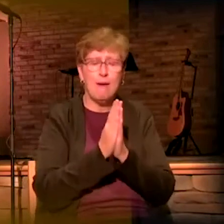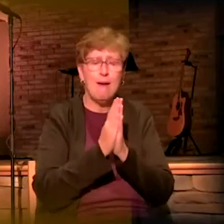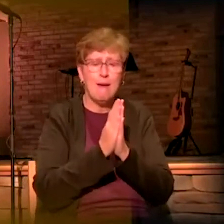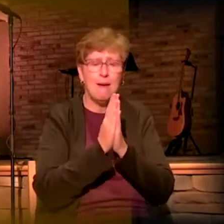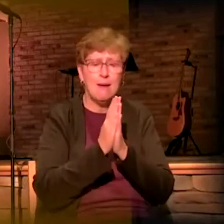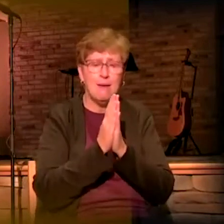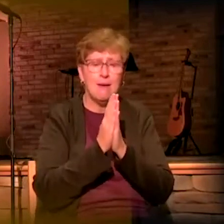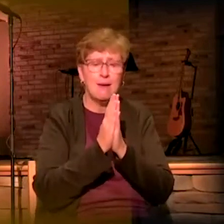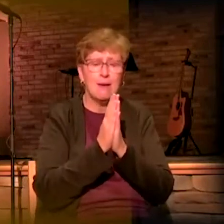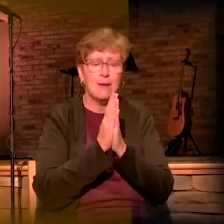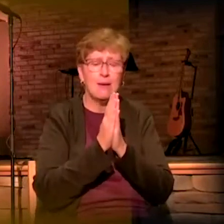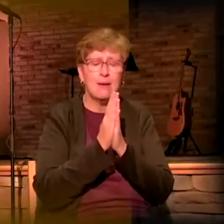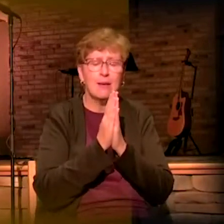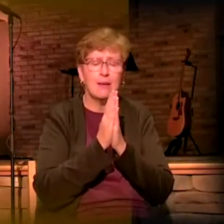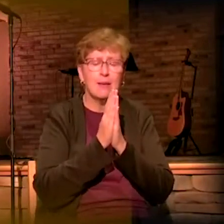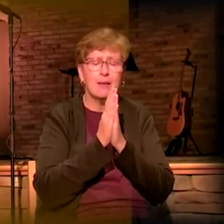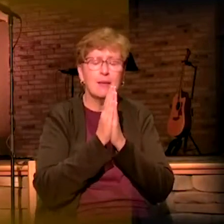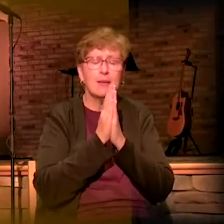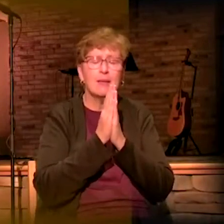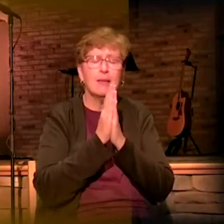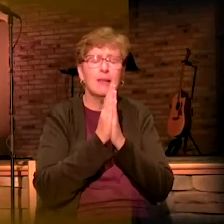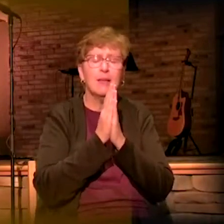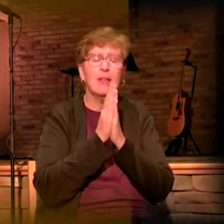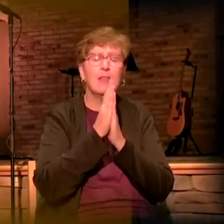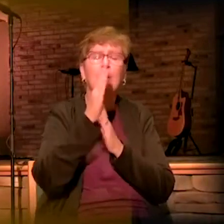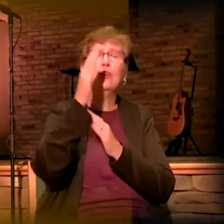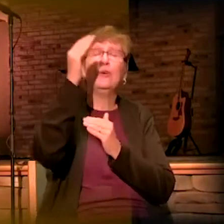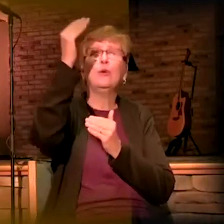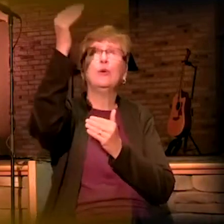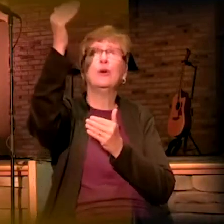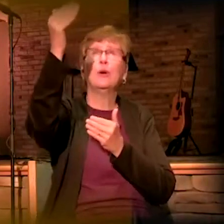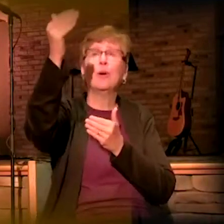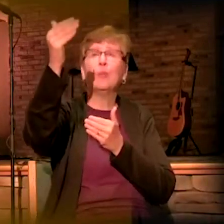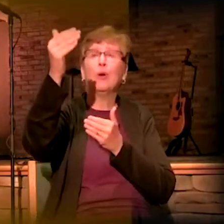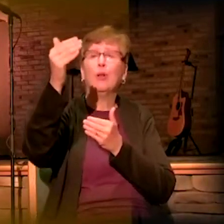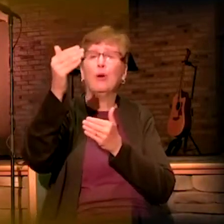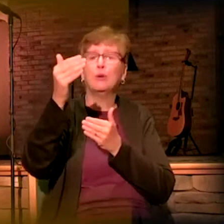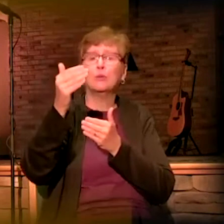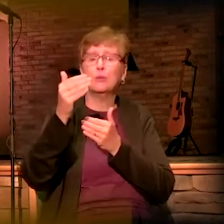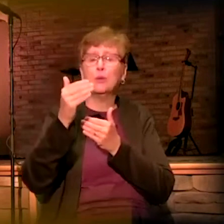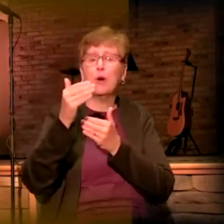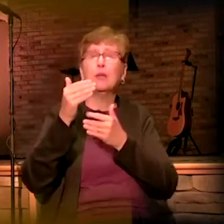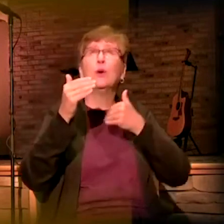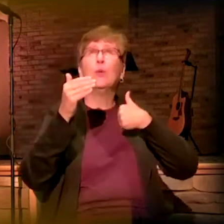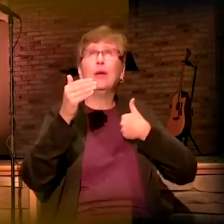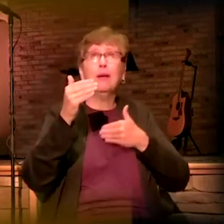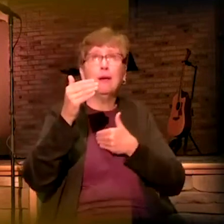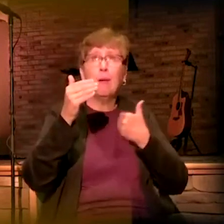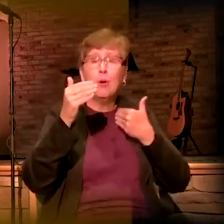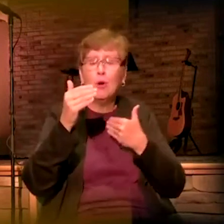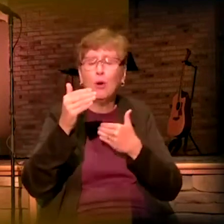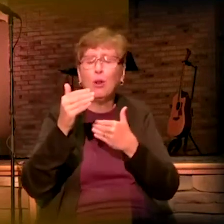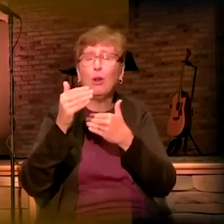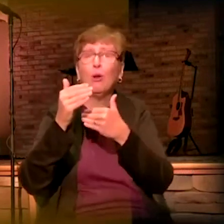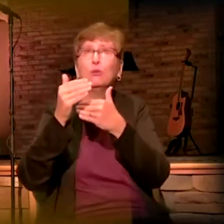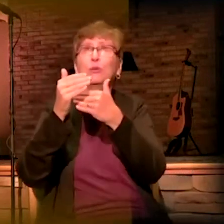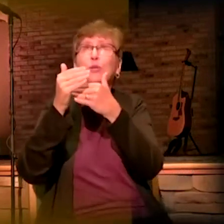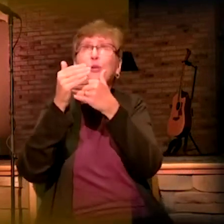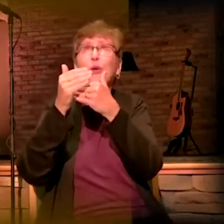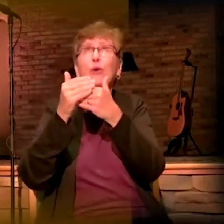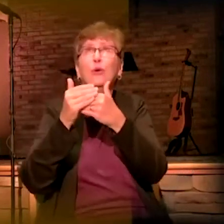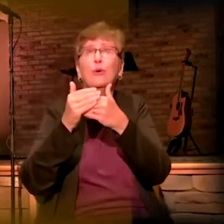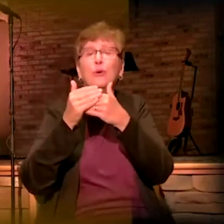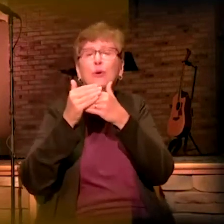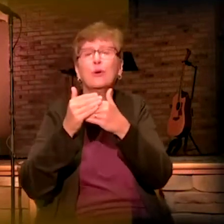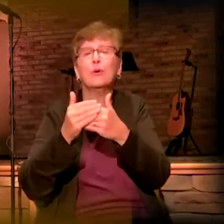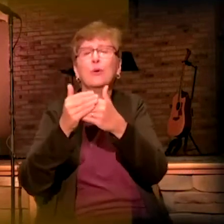that we would just draw closer to you as you draw close to us. And that as individuals, we will grow in our one-on-one relationship